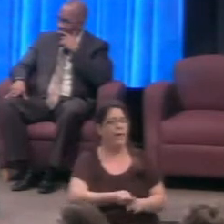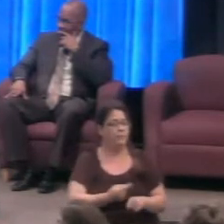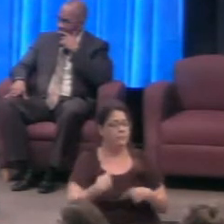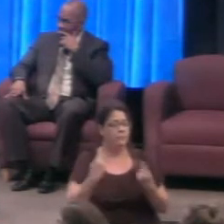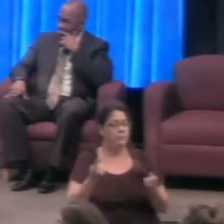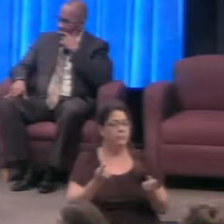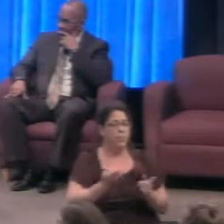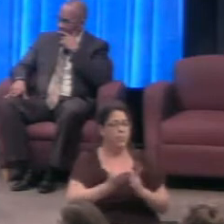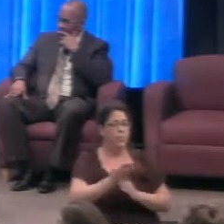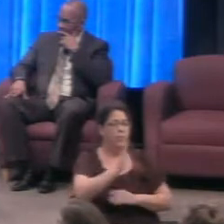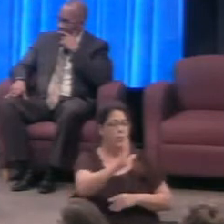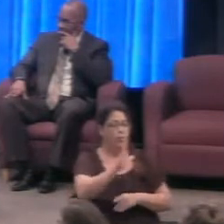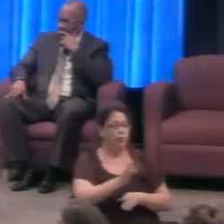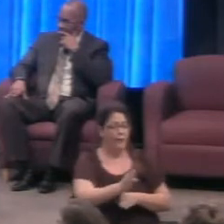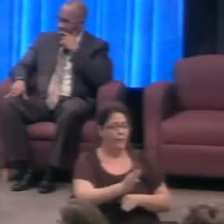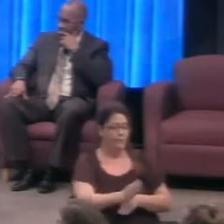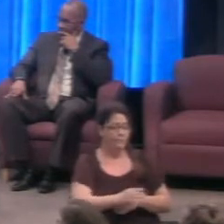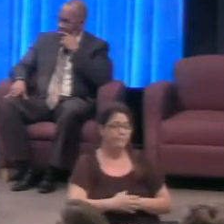across your career.